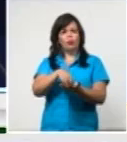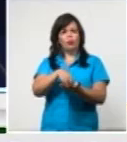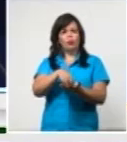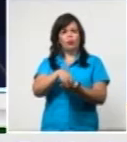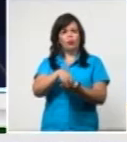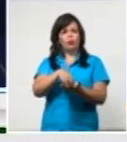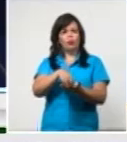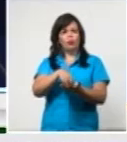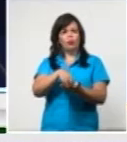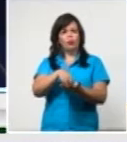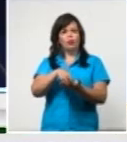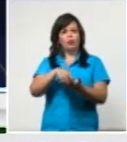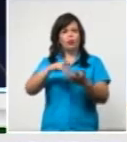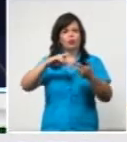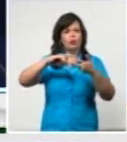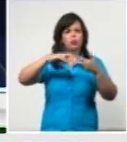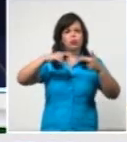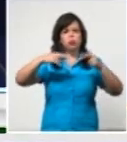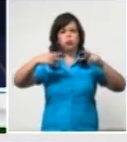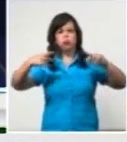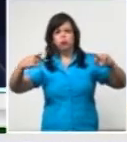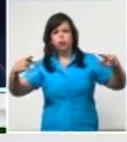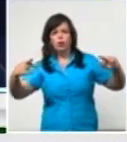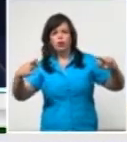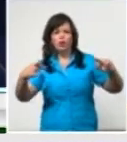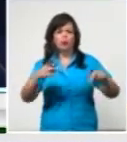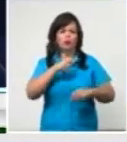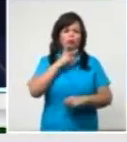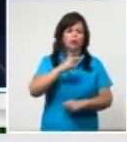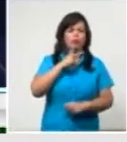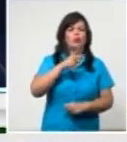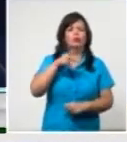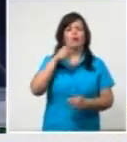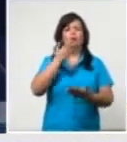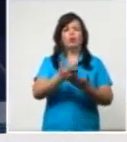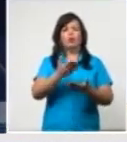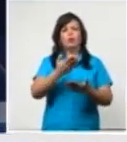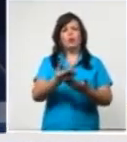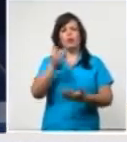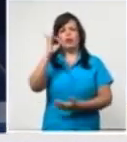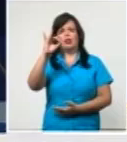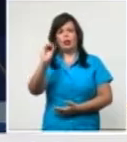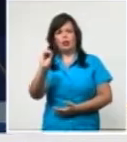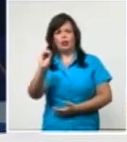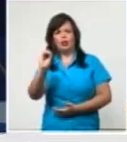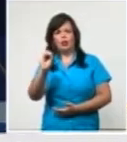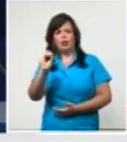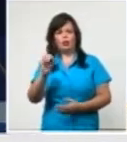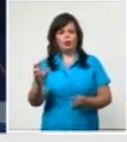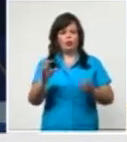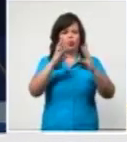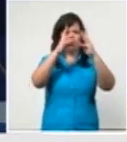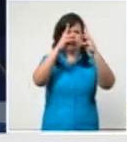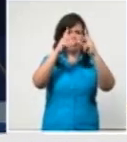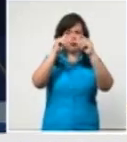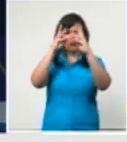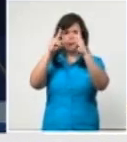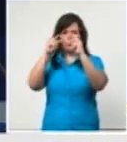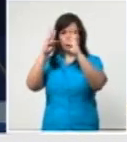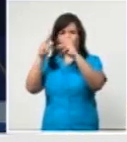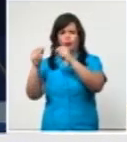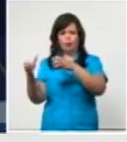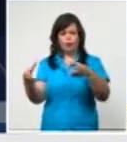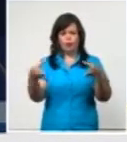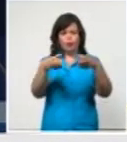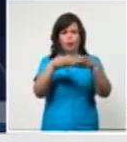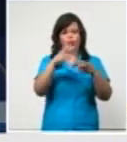and at the Center of Genetic Engineering and Biotechnology, 70 samples. As a result of the processing